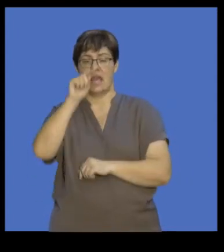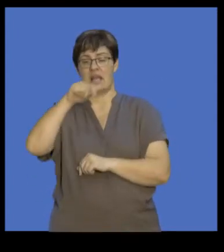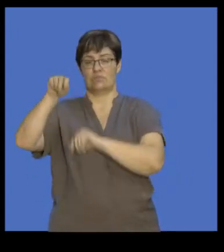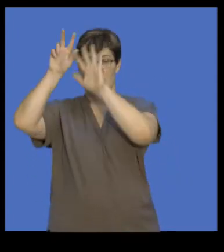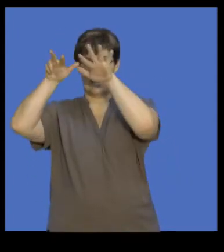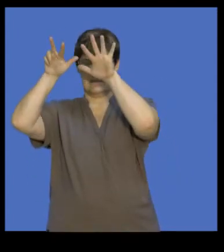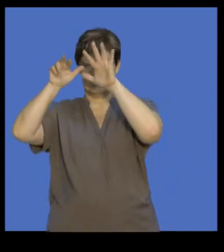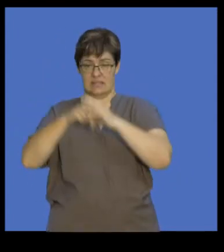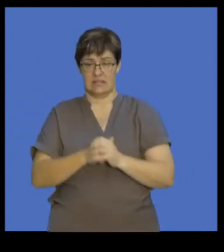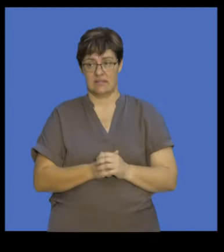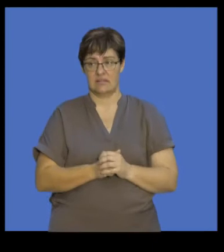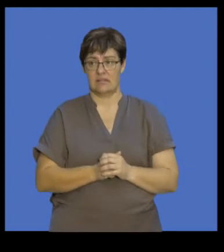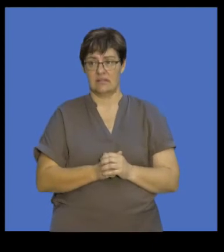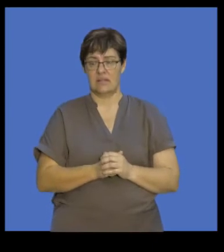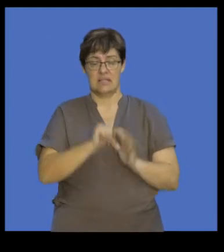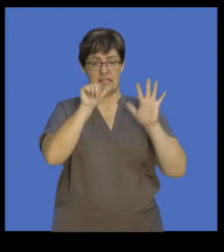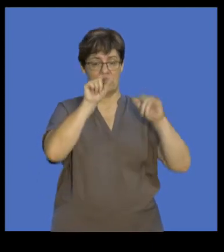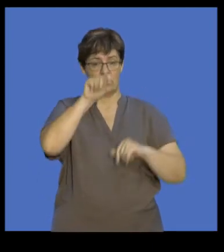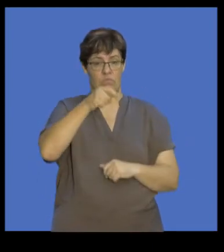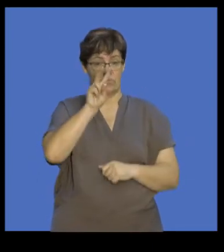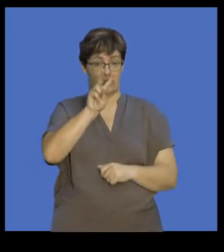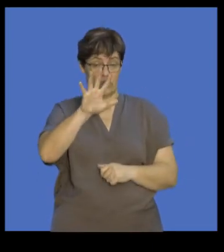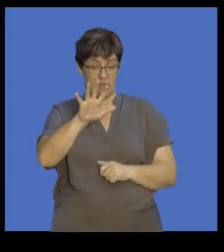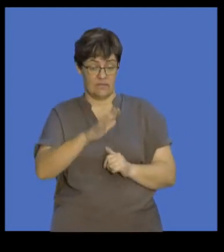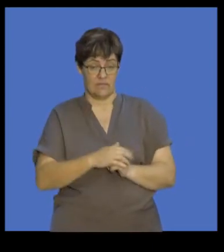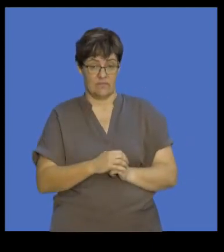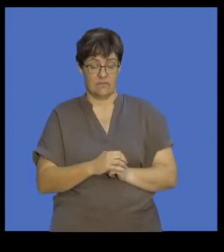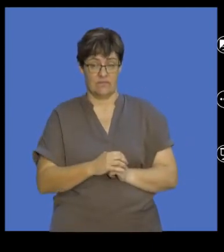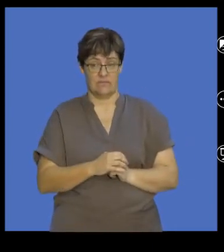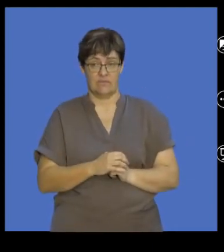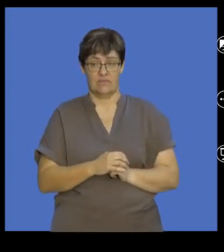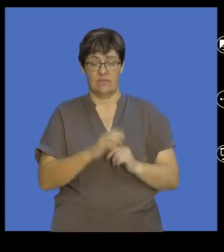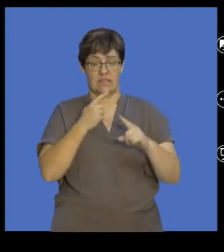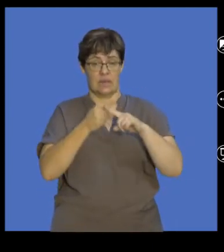10 exponent 18, okay? This is 6,25